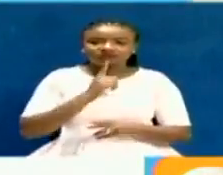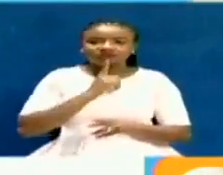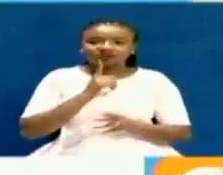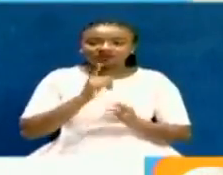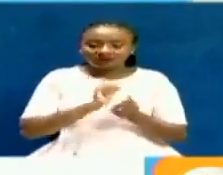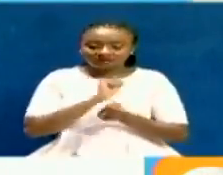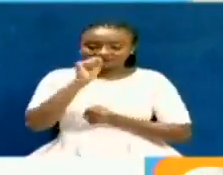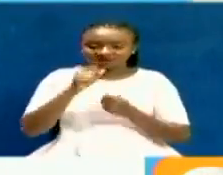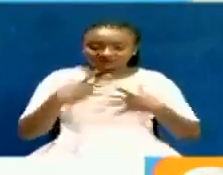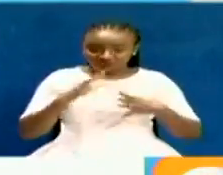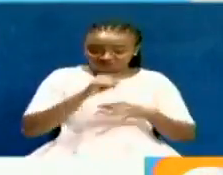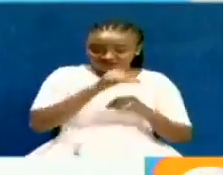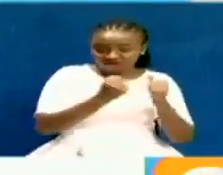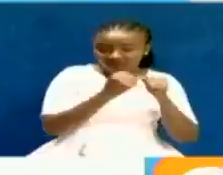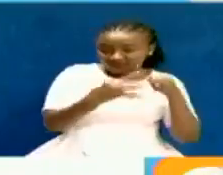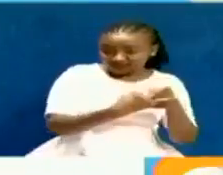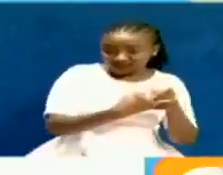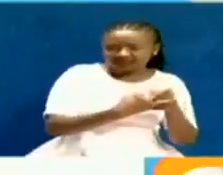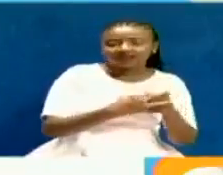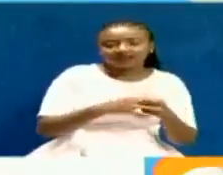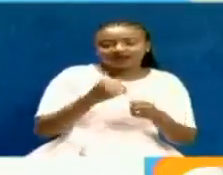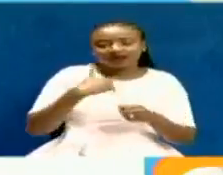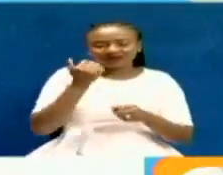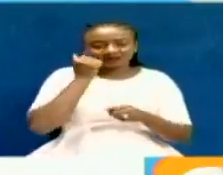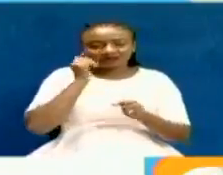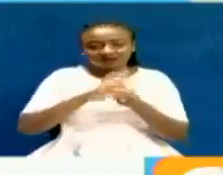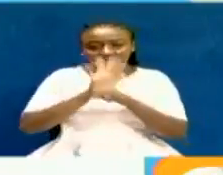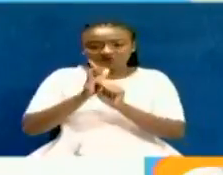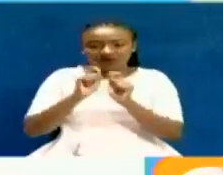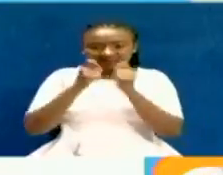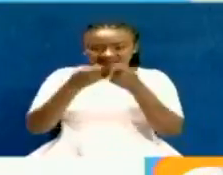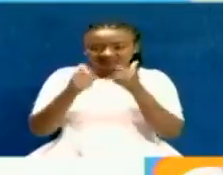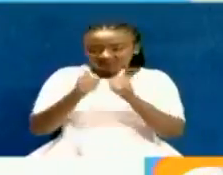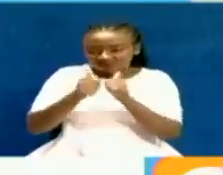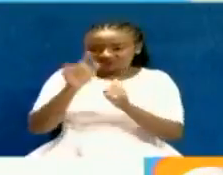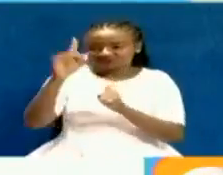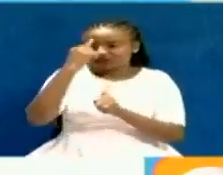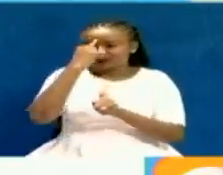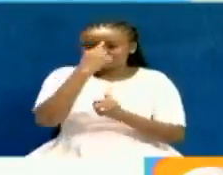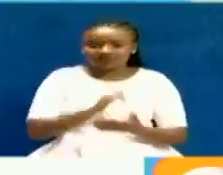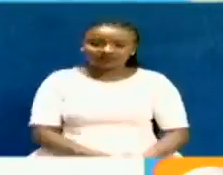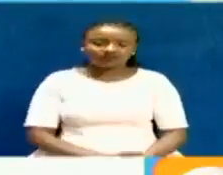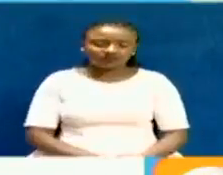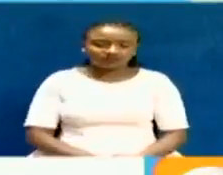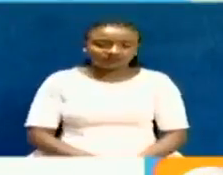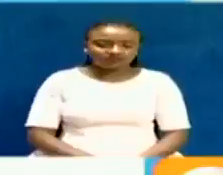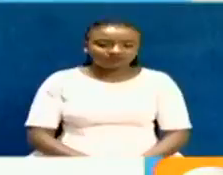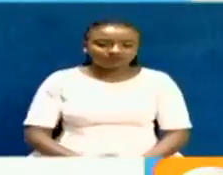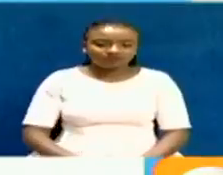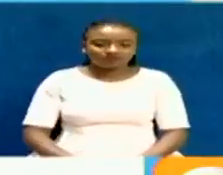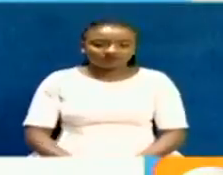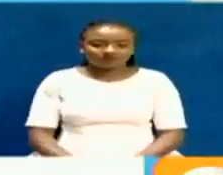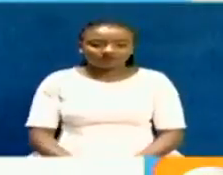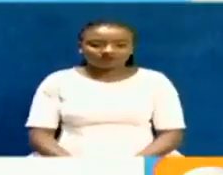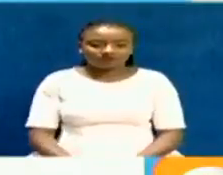15 out of 17 cases of those samples that were tested turned out to be the variant of concern that